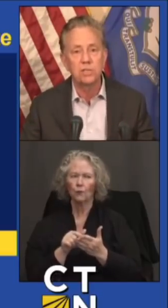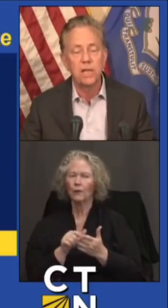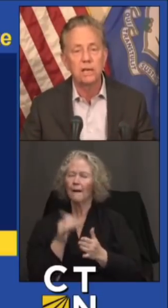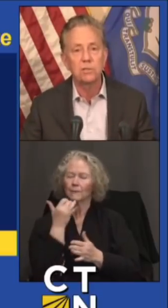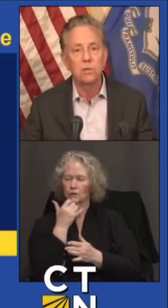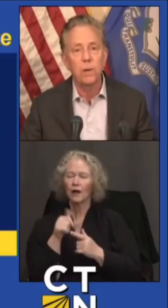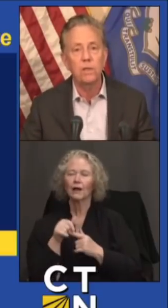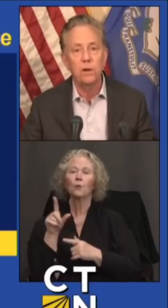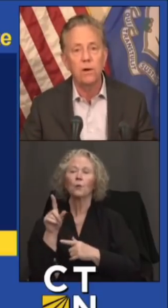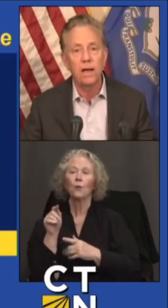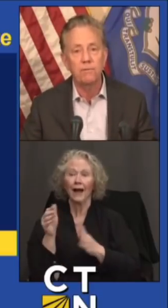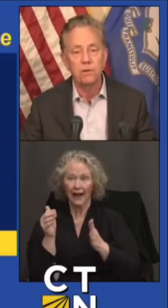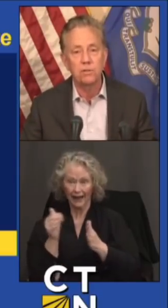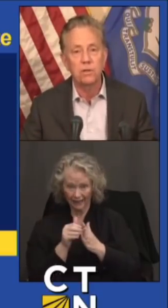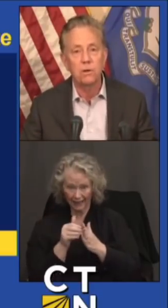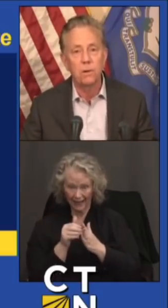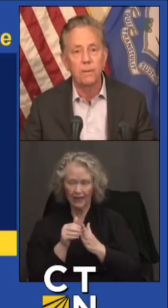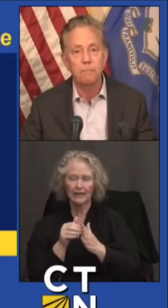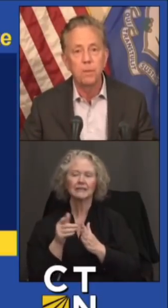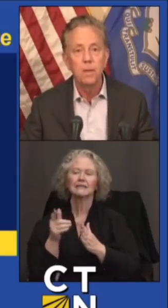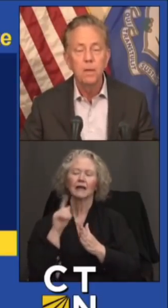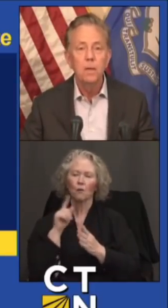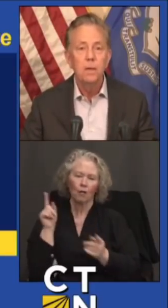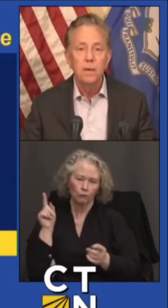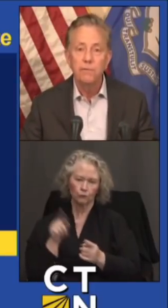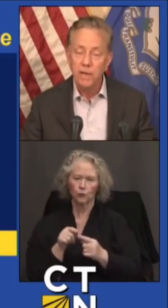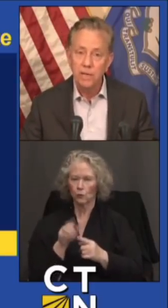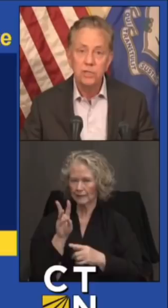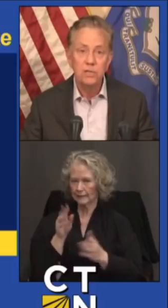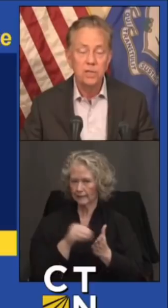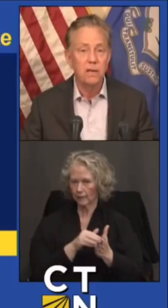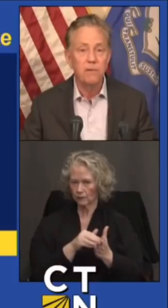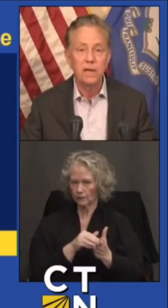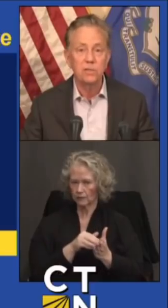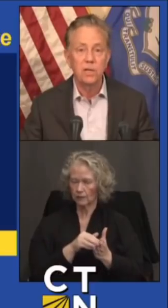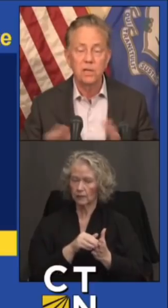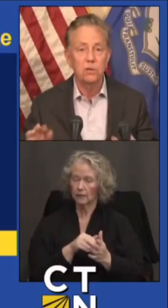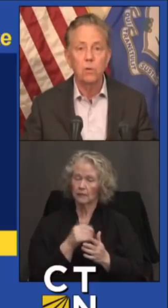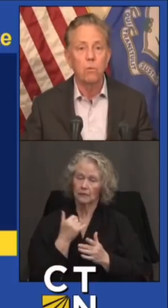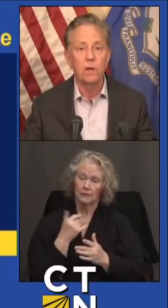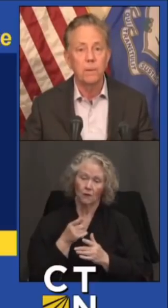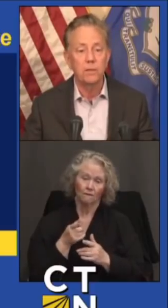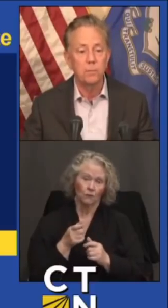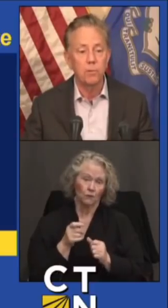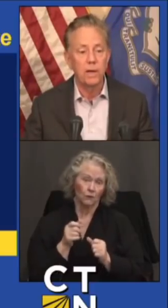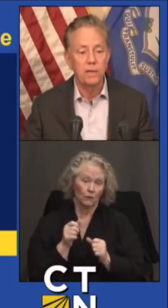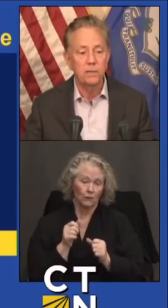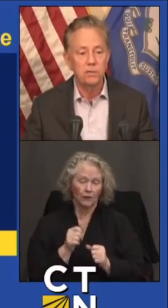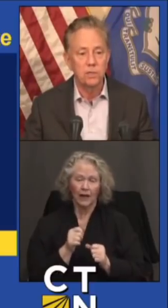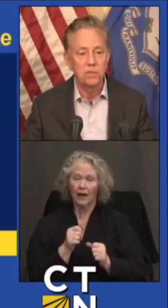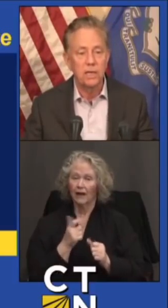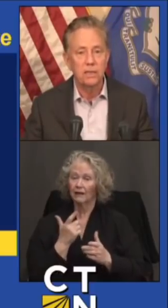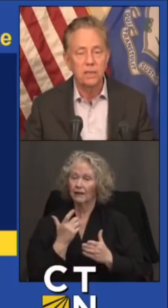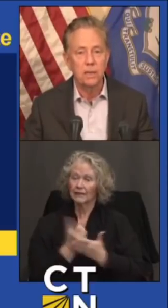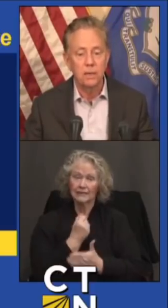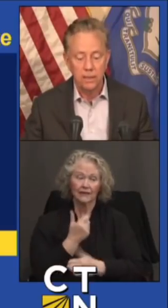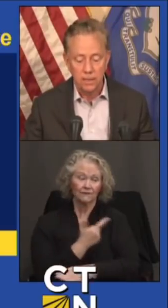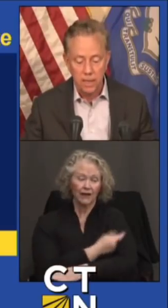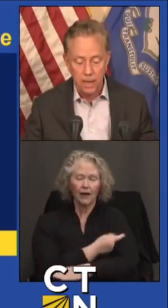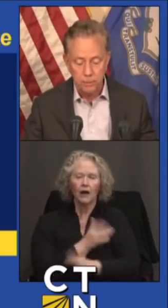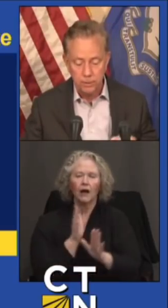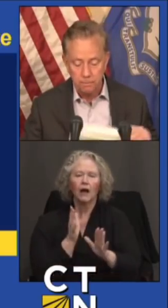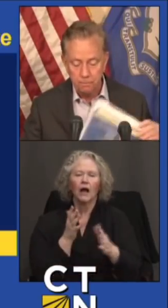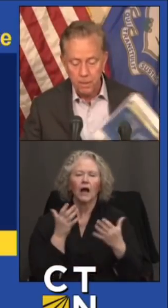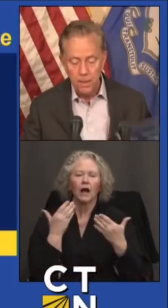to 6,000 the week thereafter. So if you got a chance to get vaccinated, don't worry about the brand. Just get